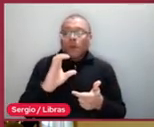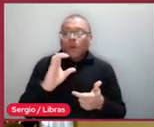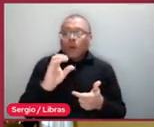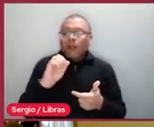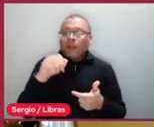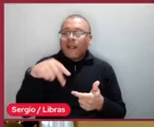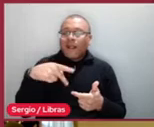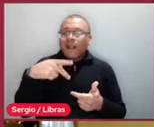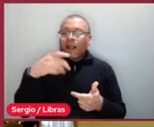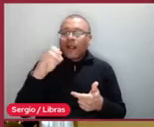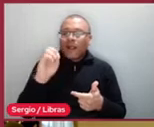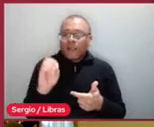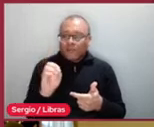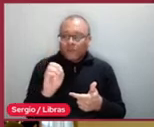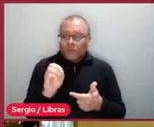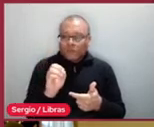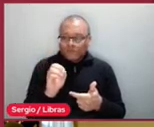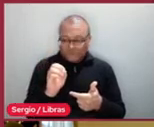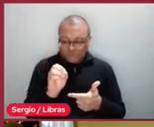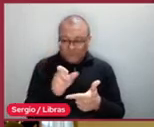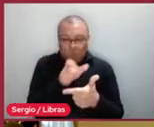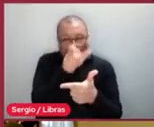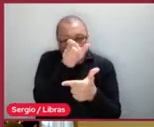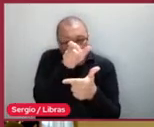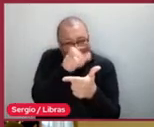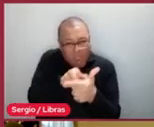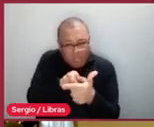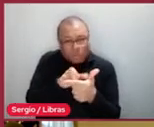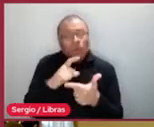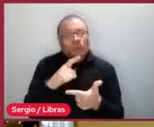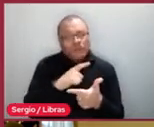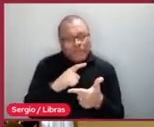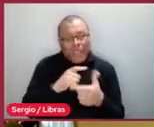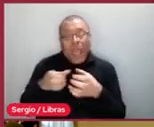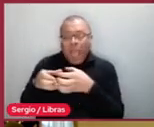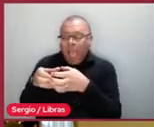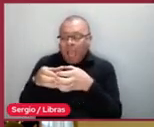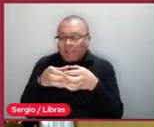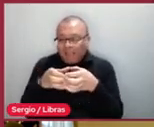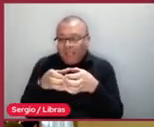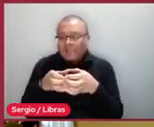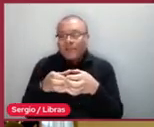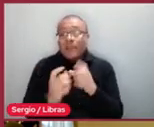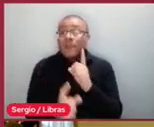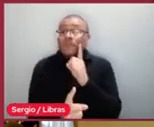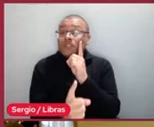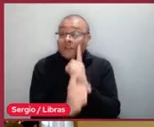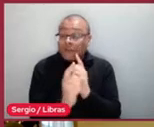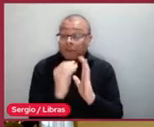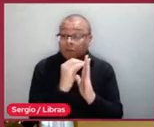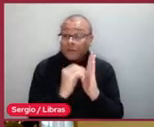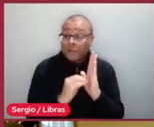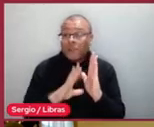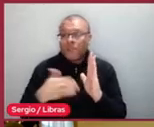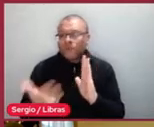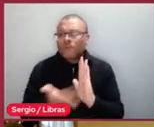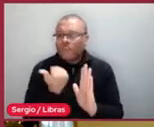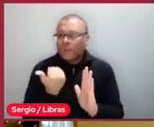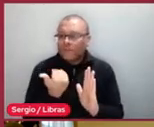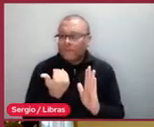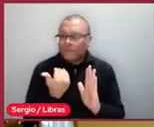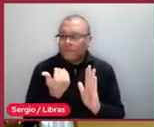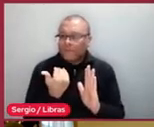string, that's the class name, just so I can detect that code and remove it. And if I